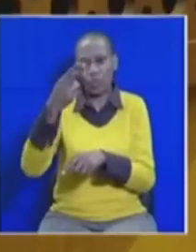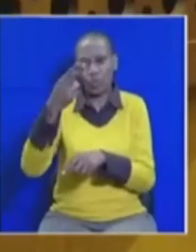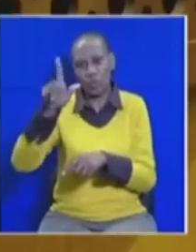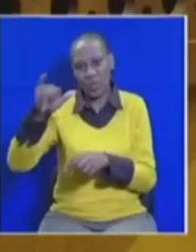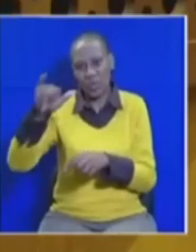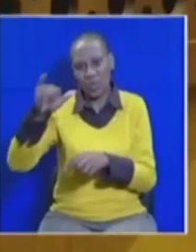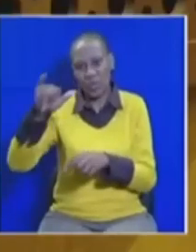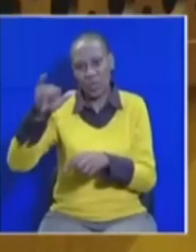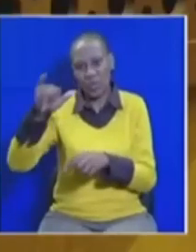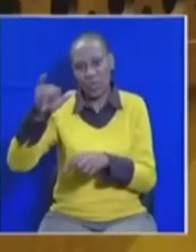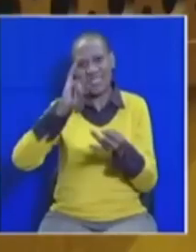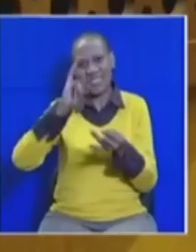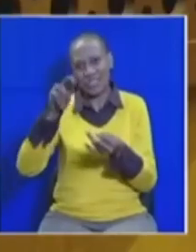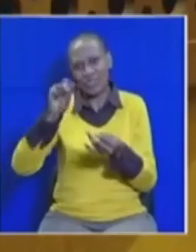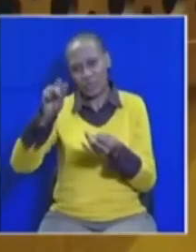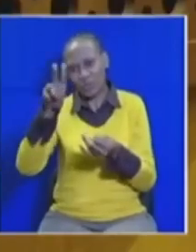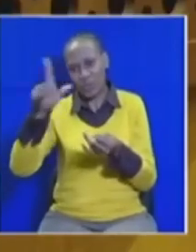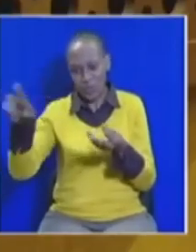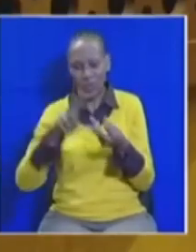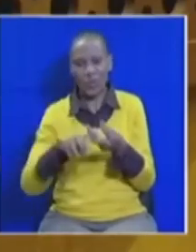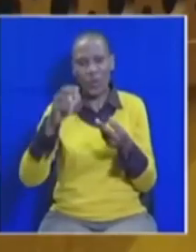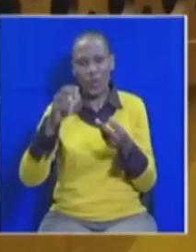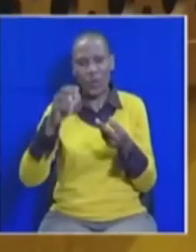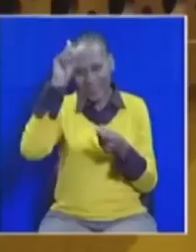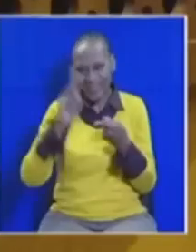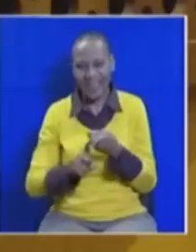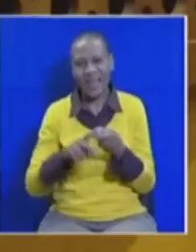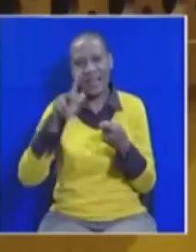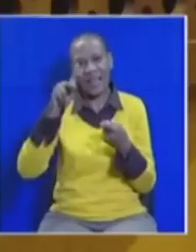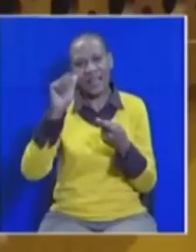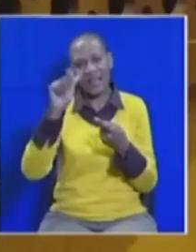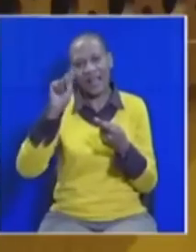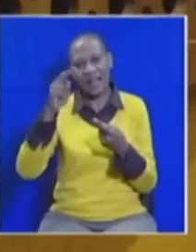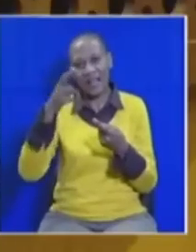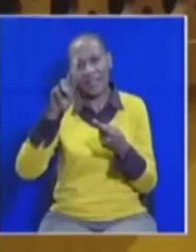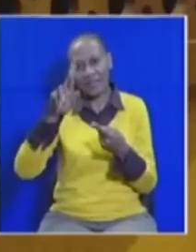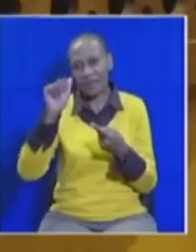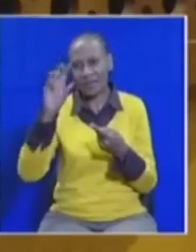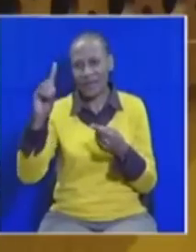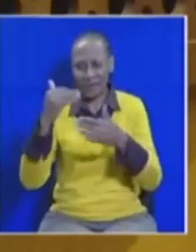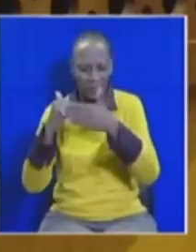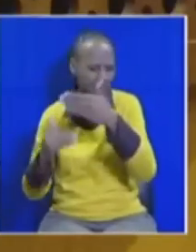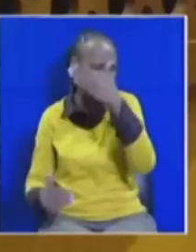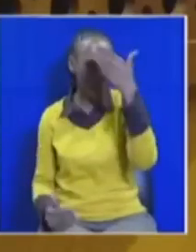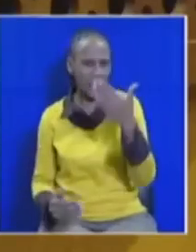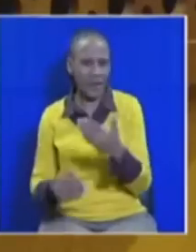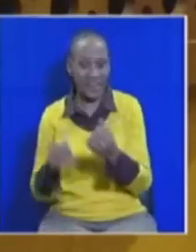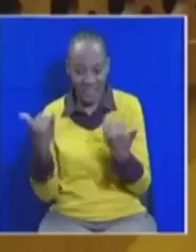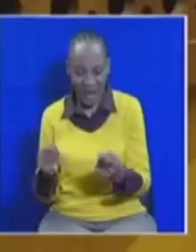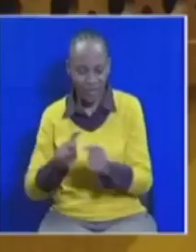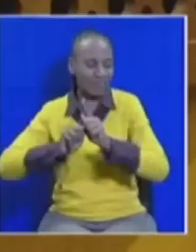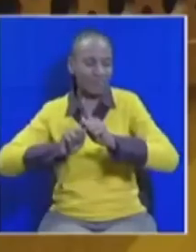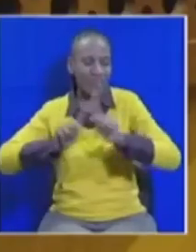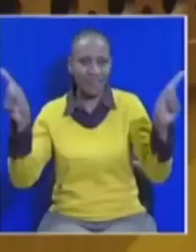Walter Sisulu, Nelson Mandela, and Ahmed Kathrada. The ANC has been reduced to what